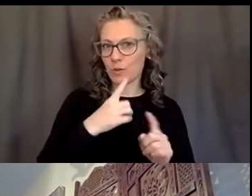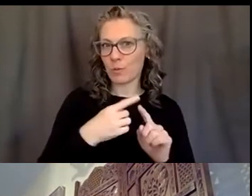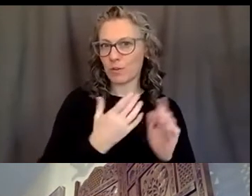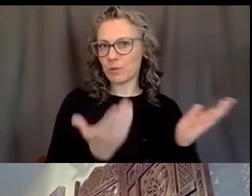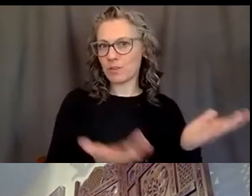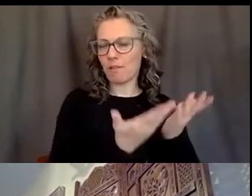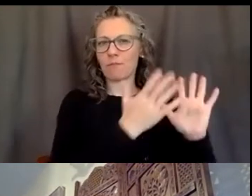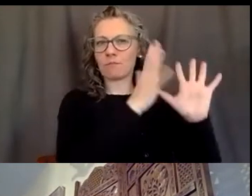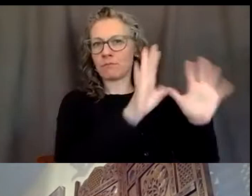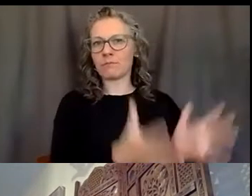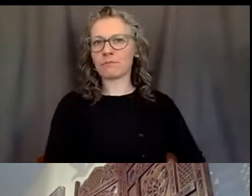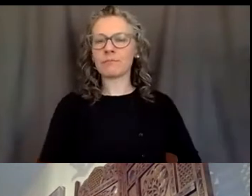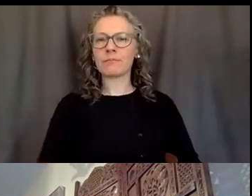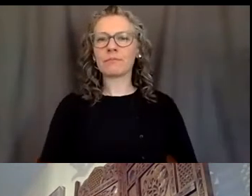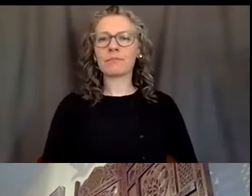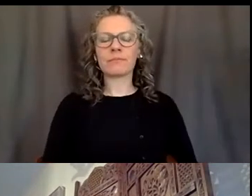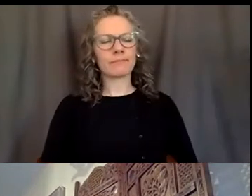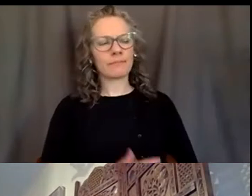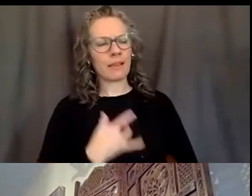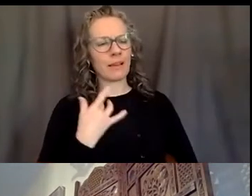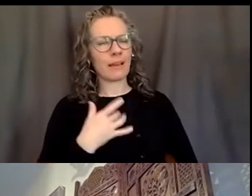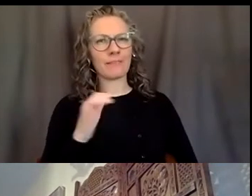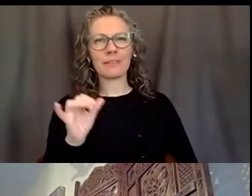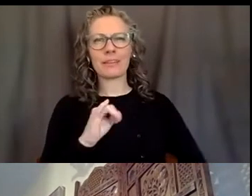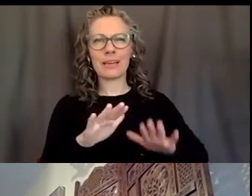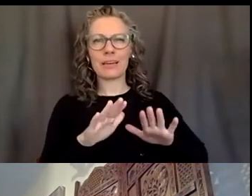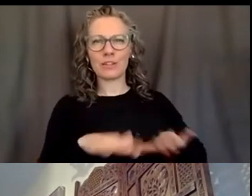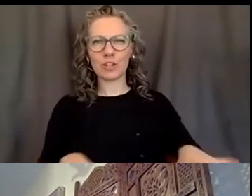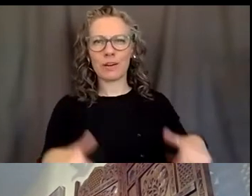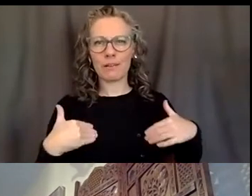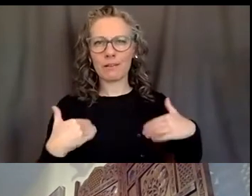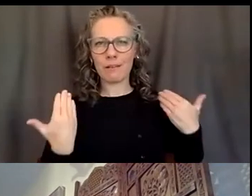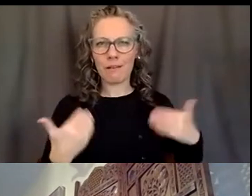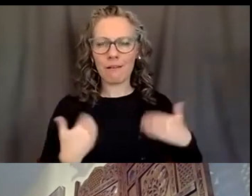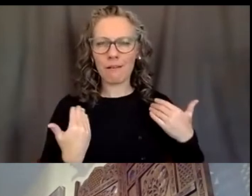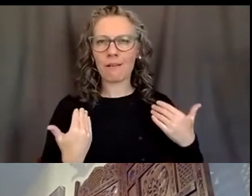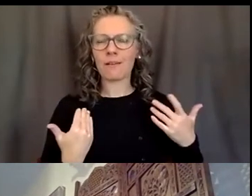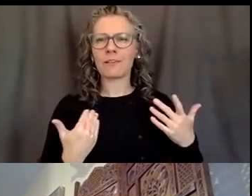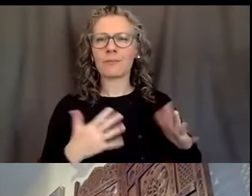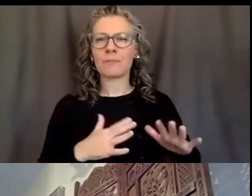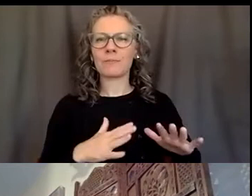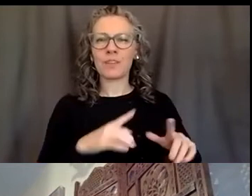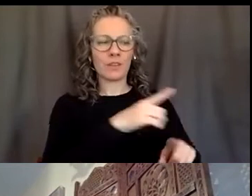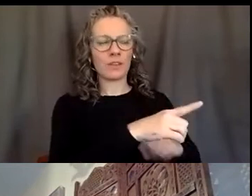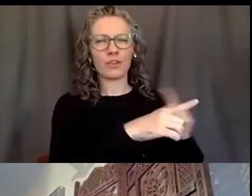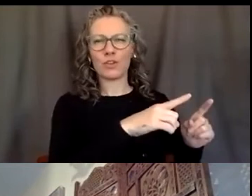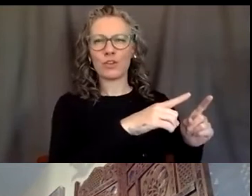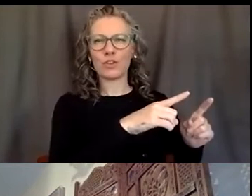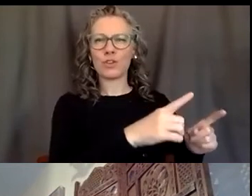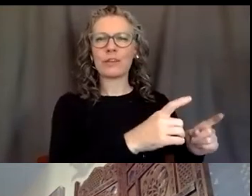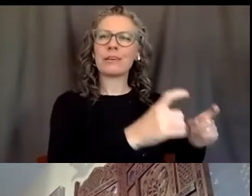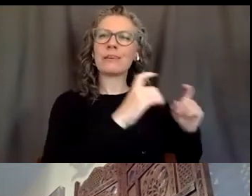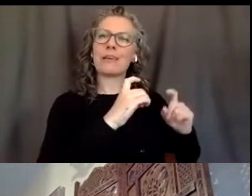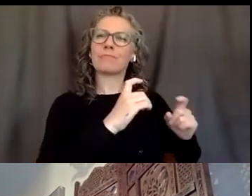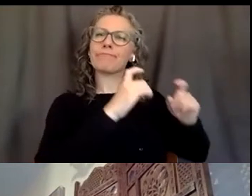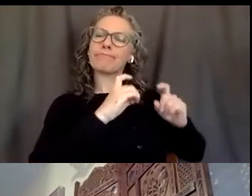I felt like I felt like a child, like I felt like she was providing this loving motherly energy,